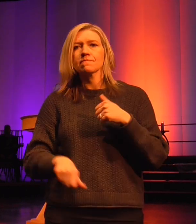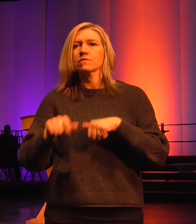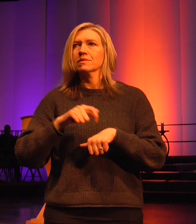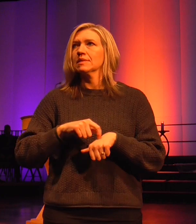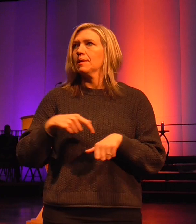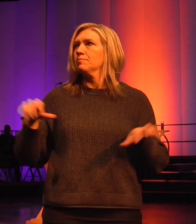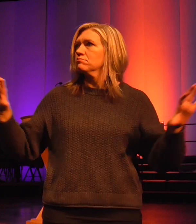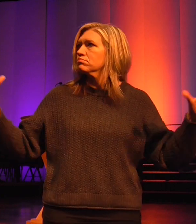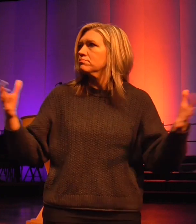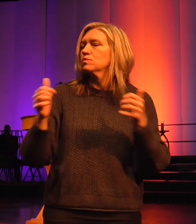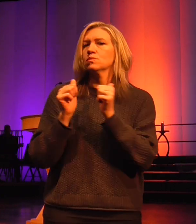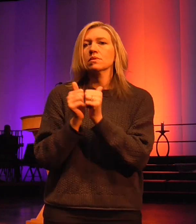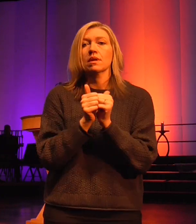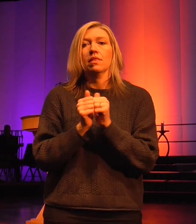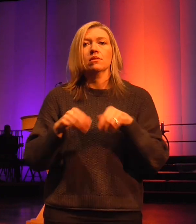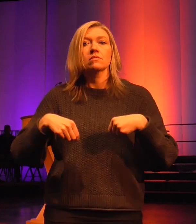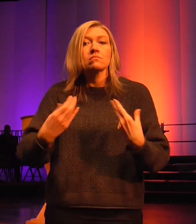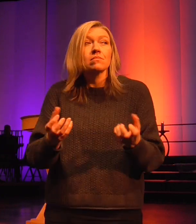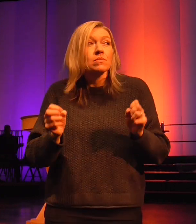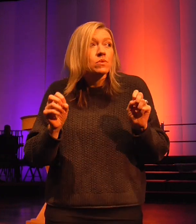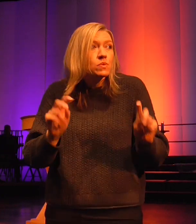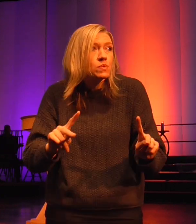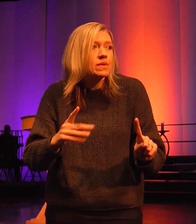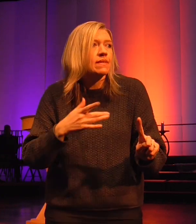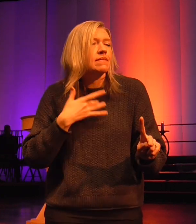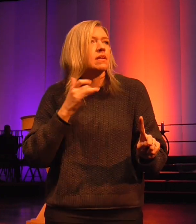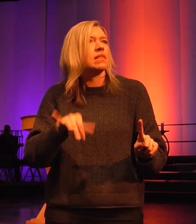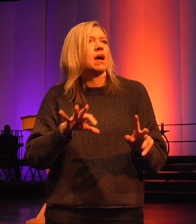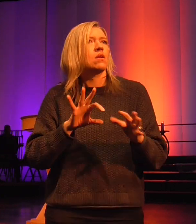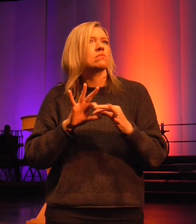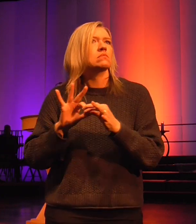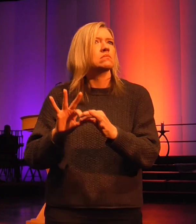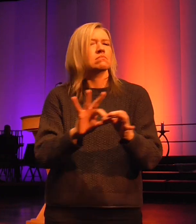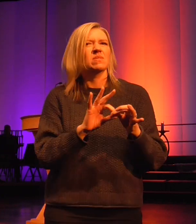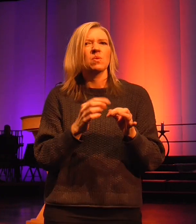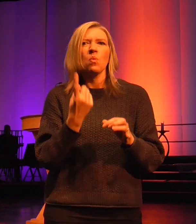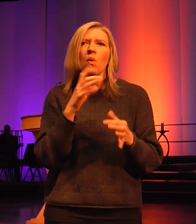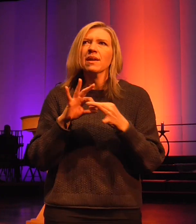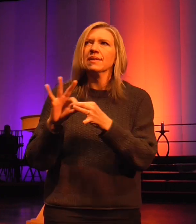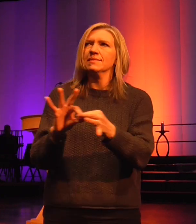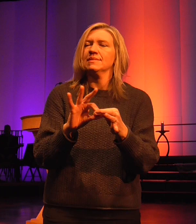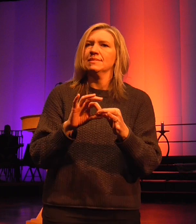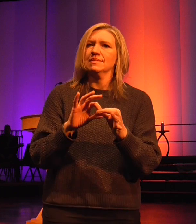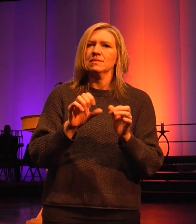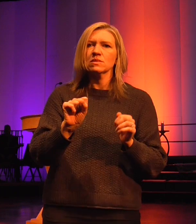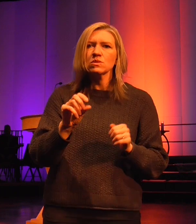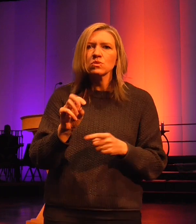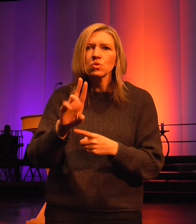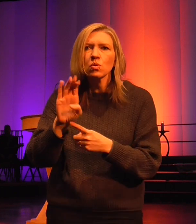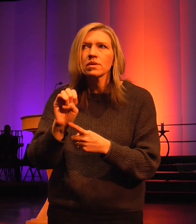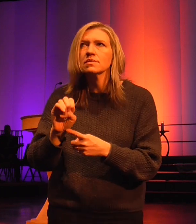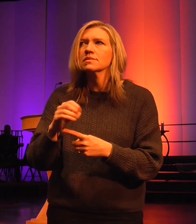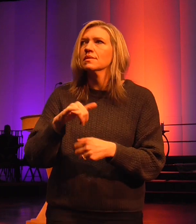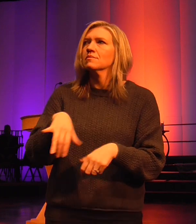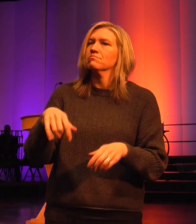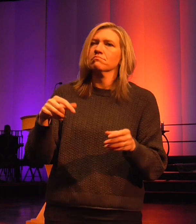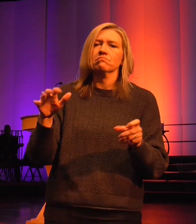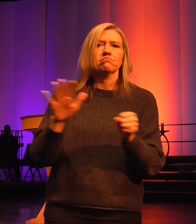we have an opportunity to feel that oneness, that source, that absolute love of